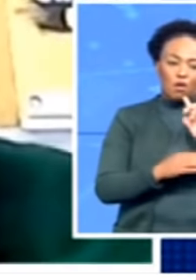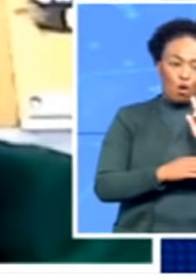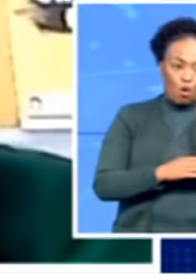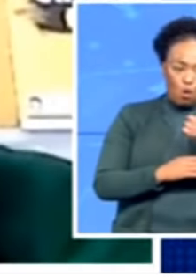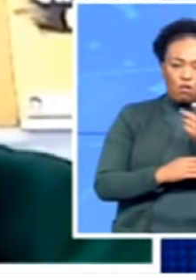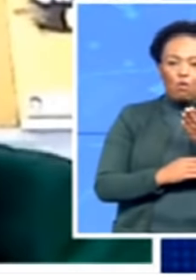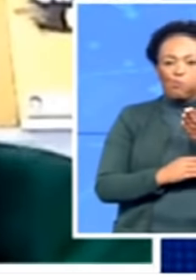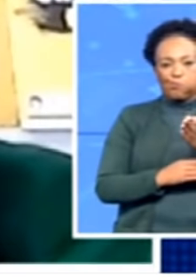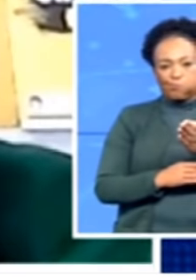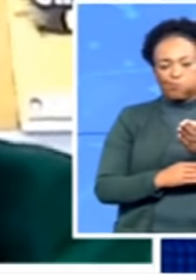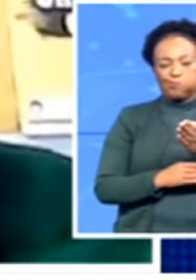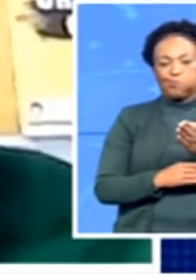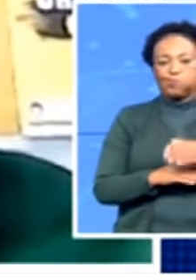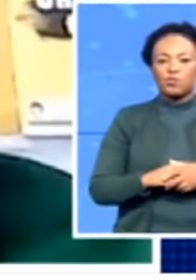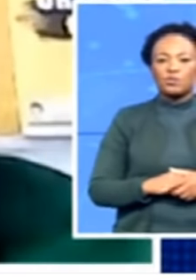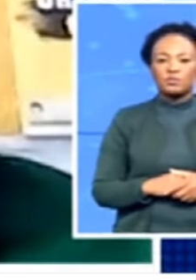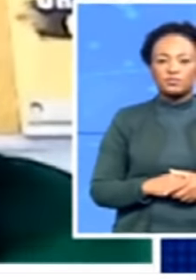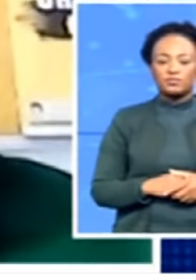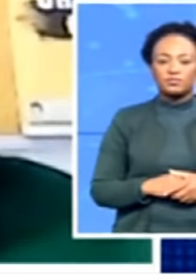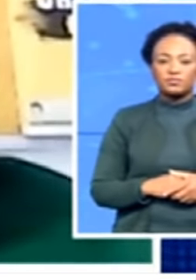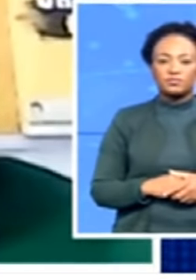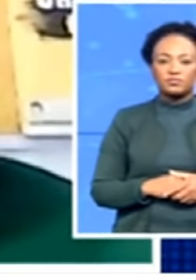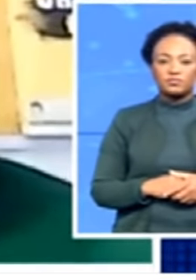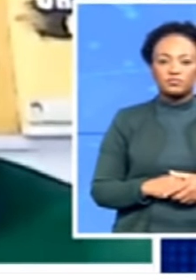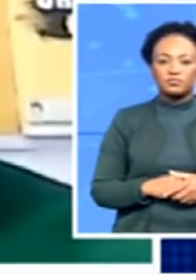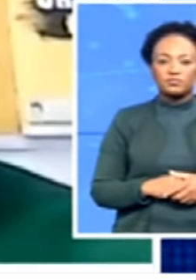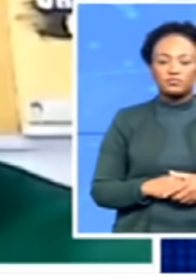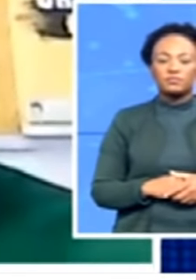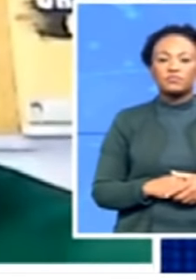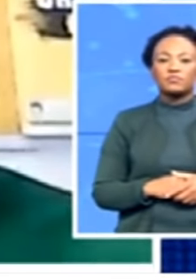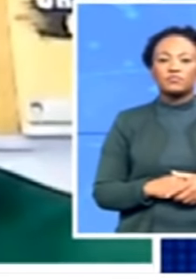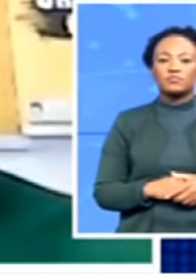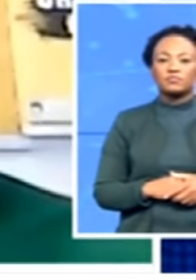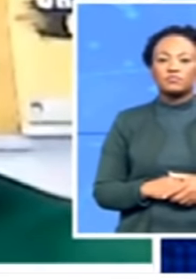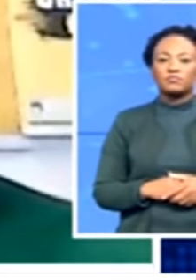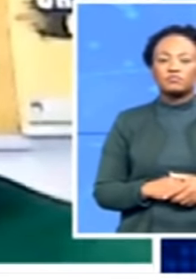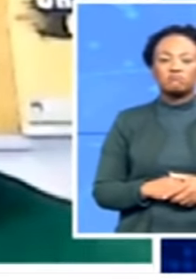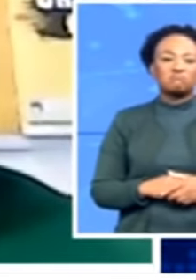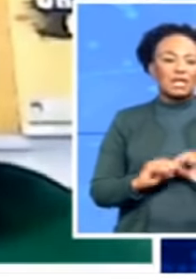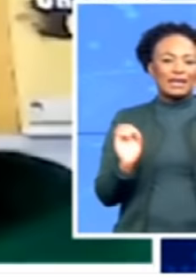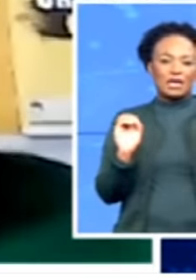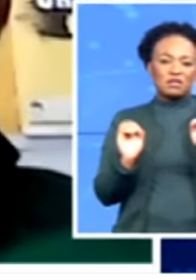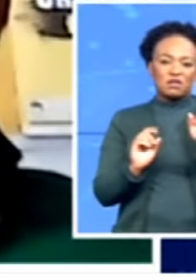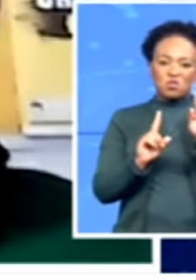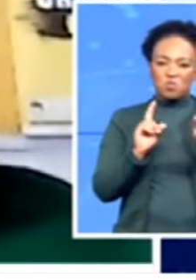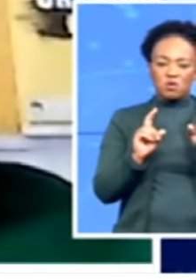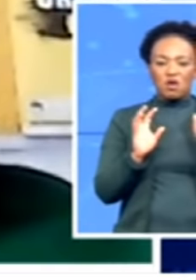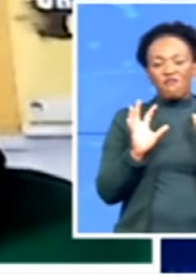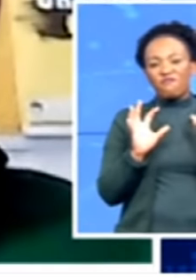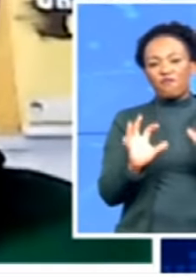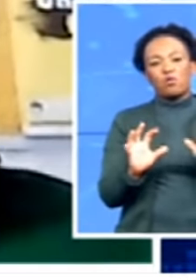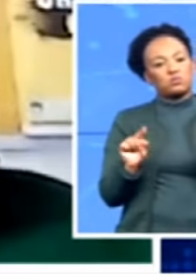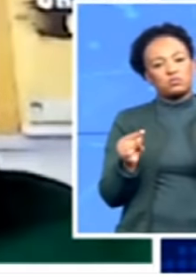because I seem not to have any question, Comrade Mvusi, so we can't force questions.